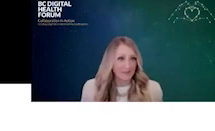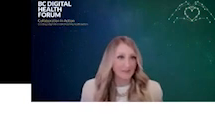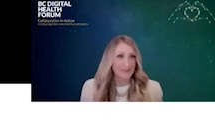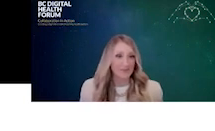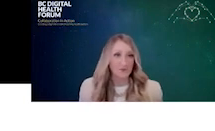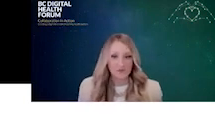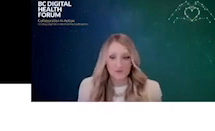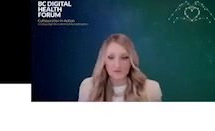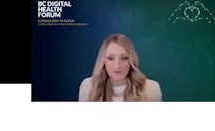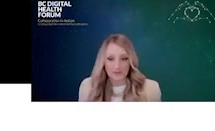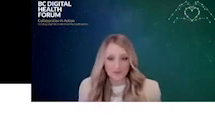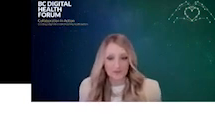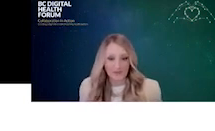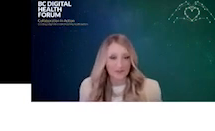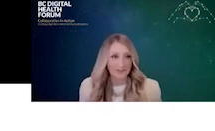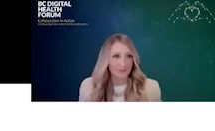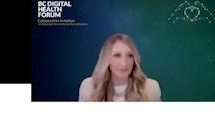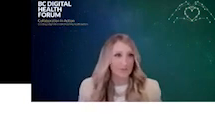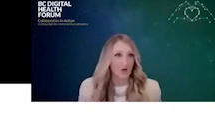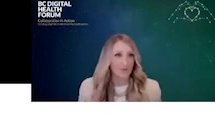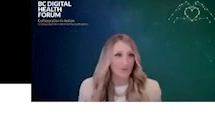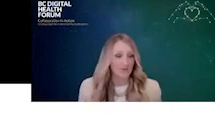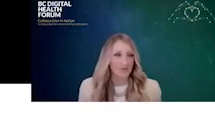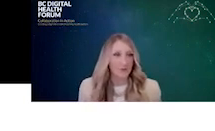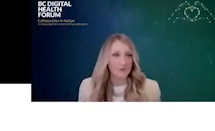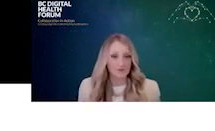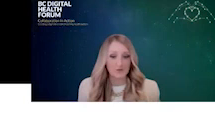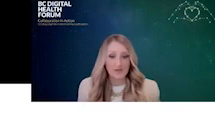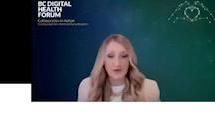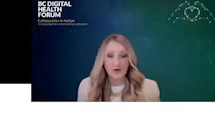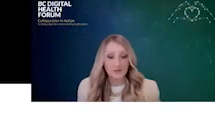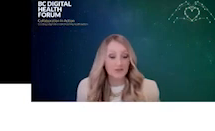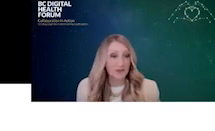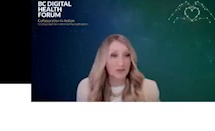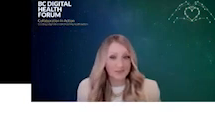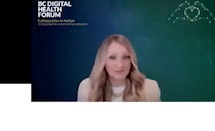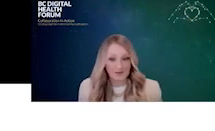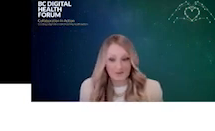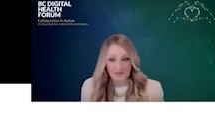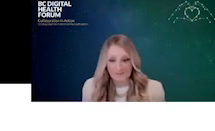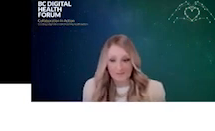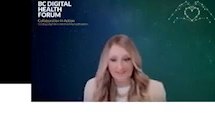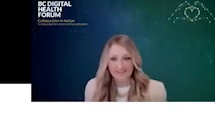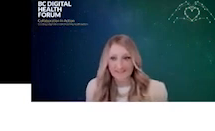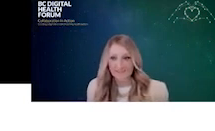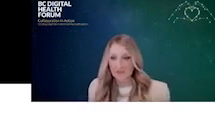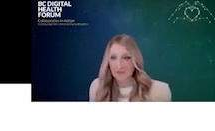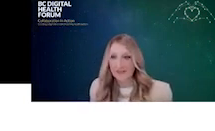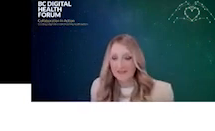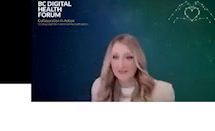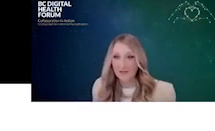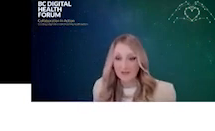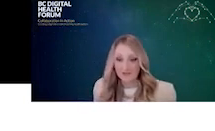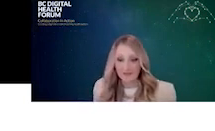patient attachment and your personal experience around it. It's really a topic that's close to all of our hearts for everyone in BC, as I'm